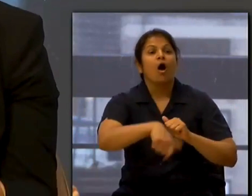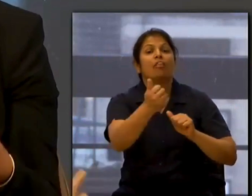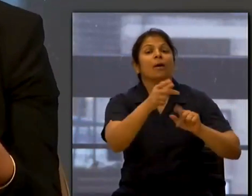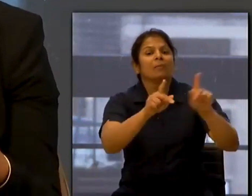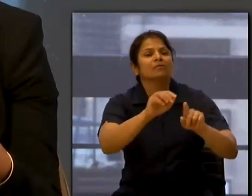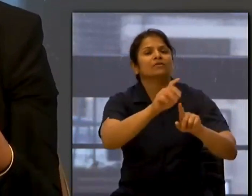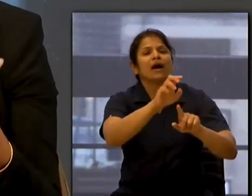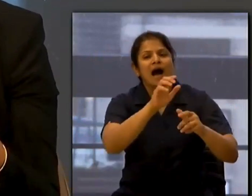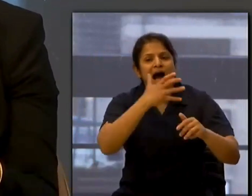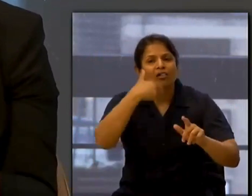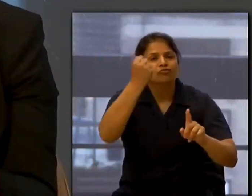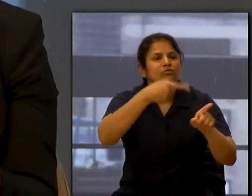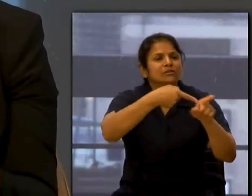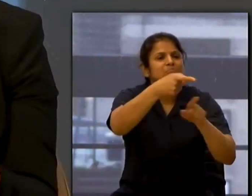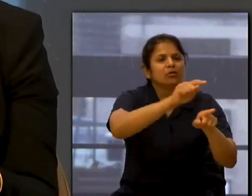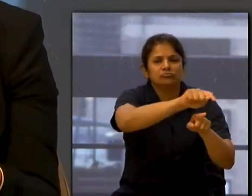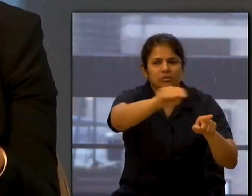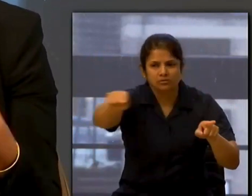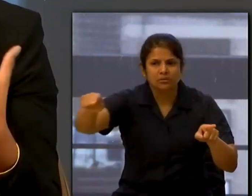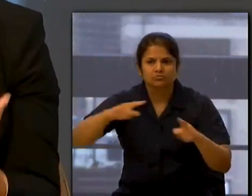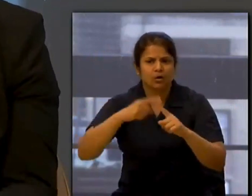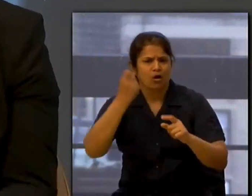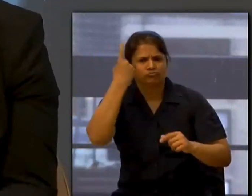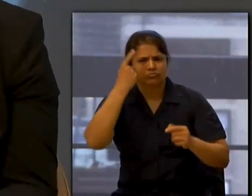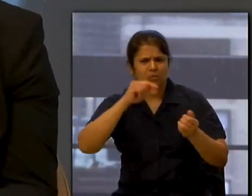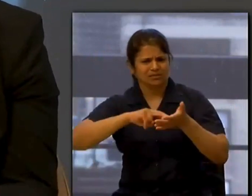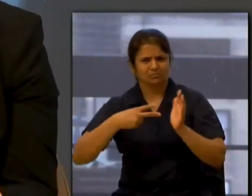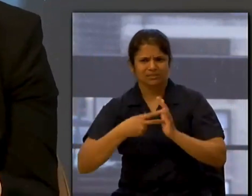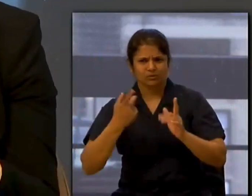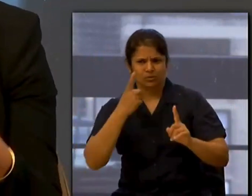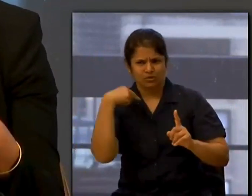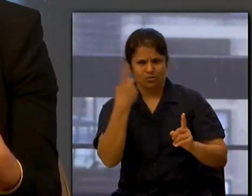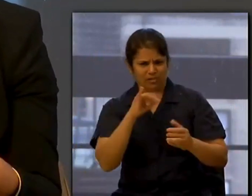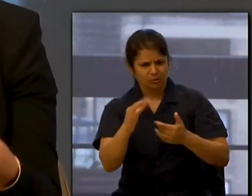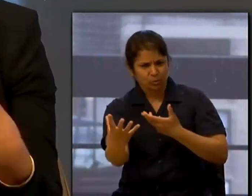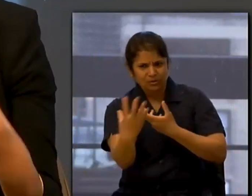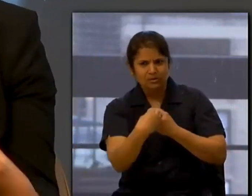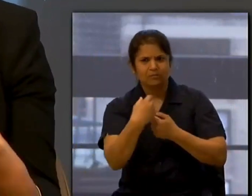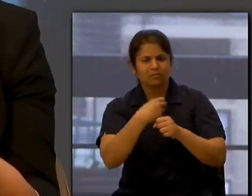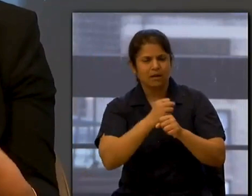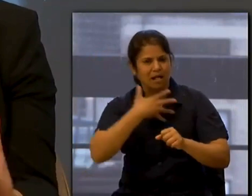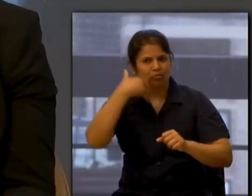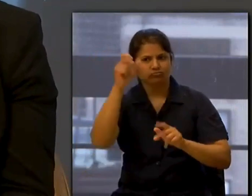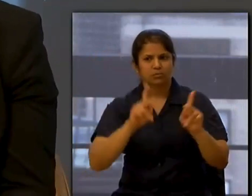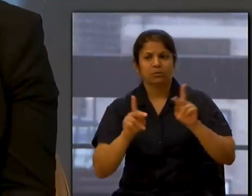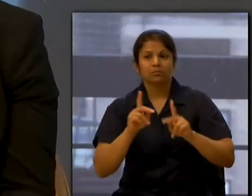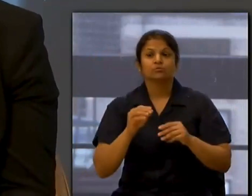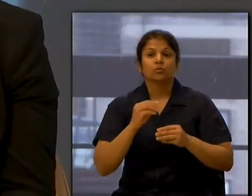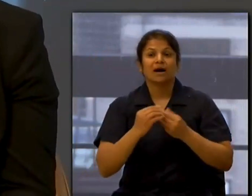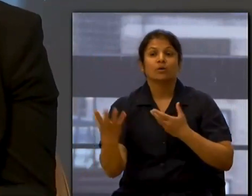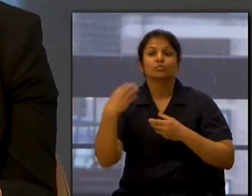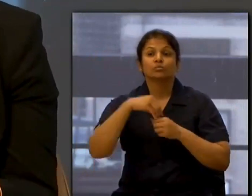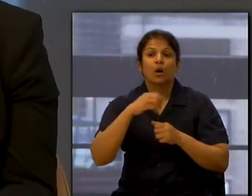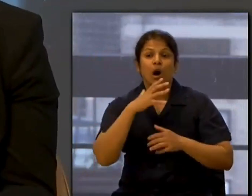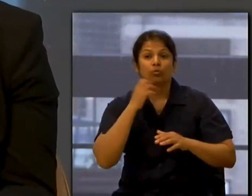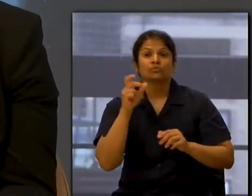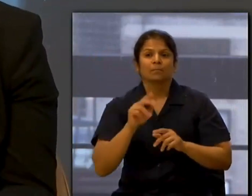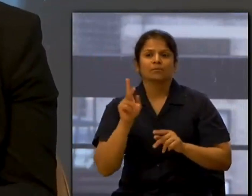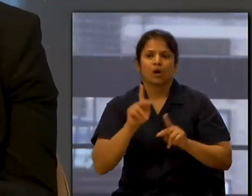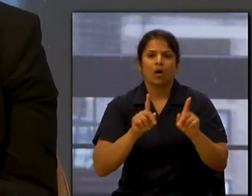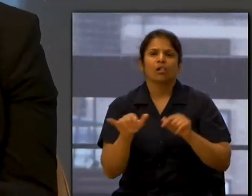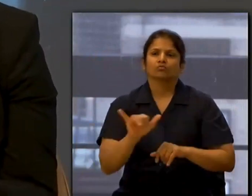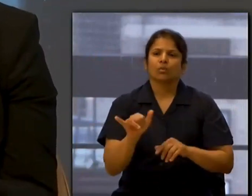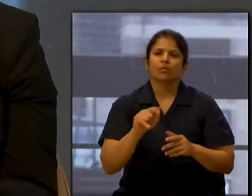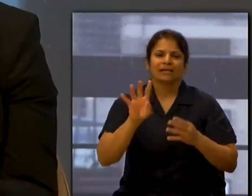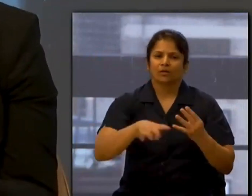what it means to not only be inclusive of older people, but to be inclusive of older people who happen to be LGBTQ+ as well in the services that they